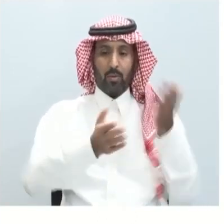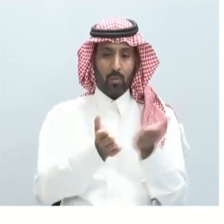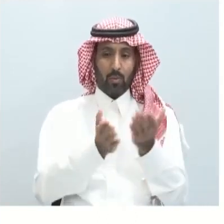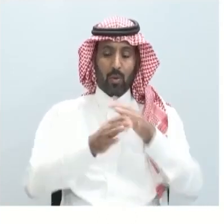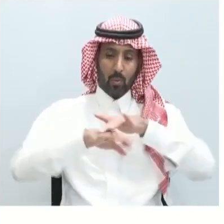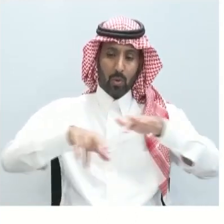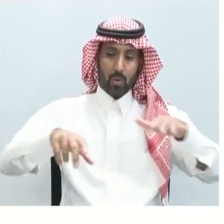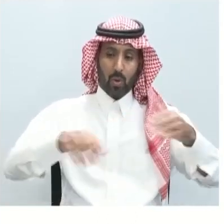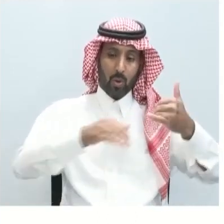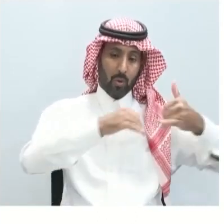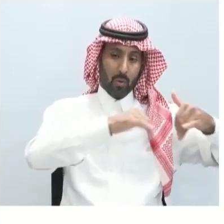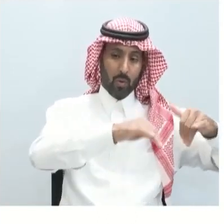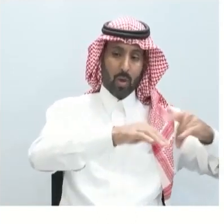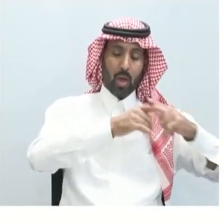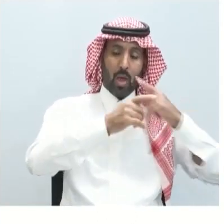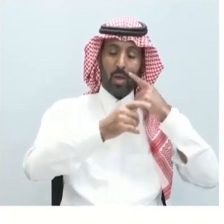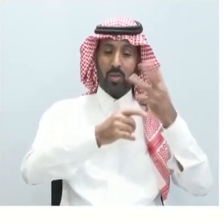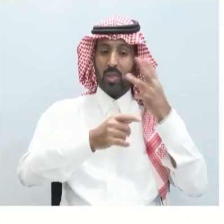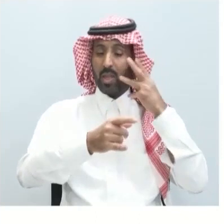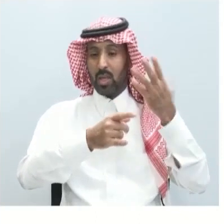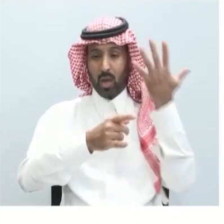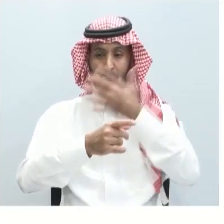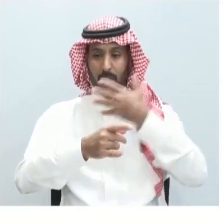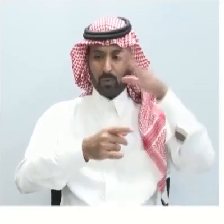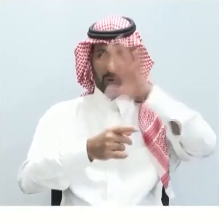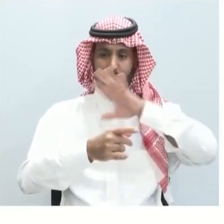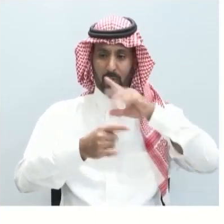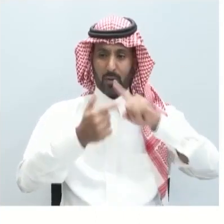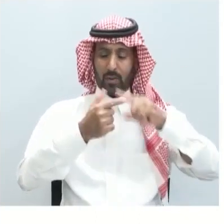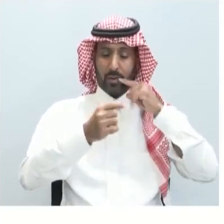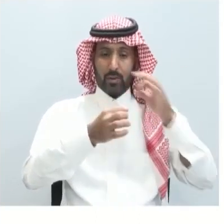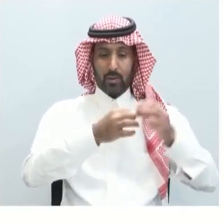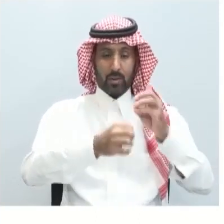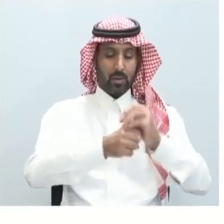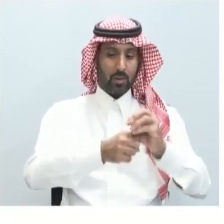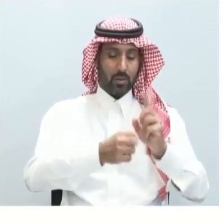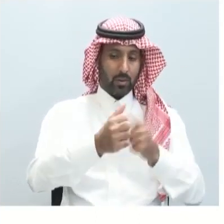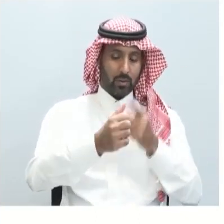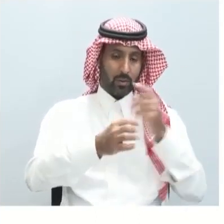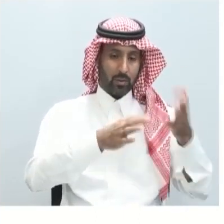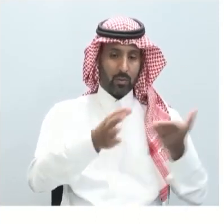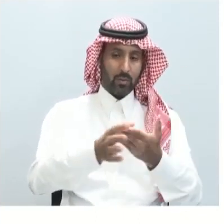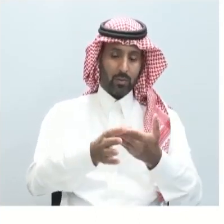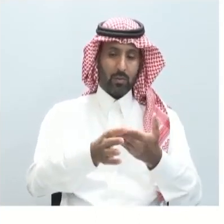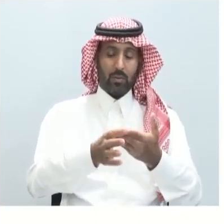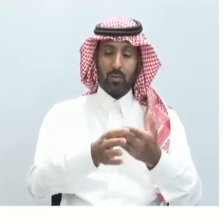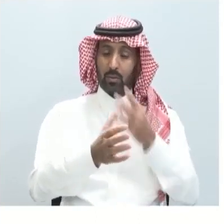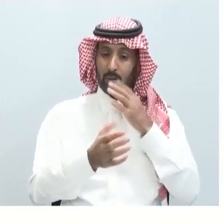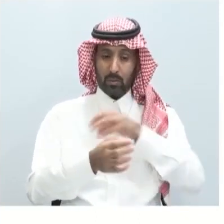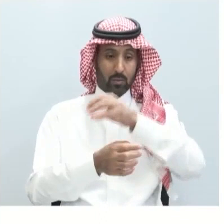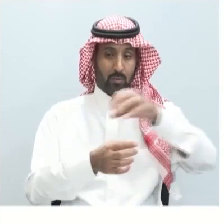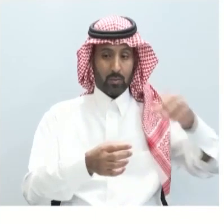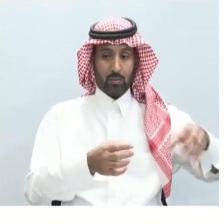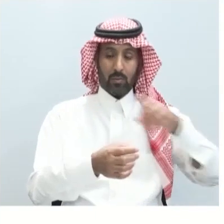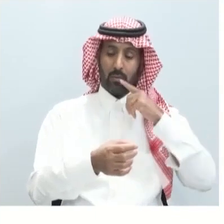three continents. This is strategic position here. Europe, Africa, and Asia. This gives it a unique advantage as a trading